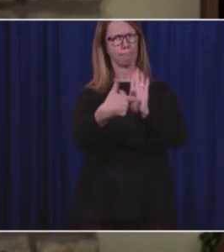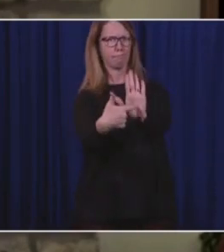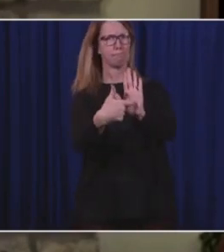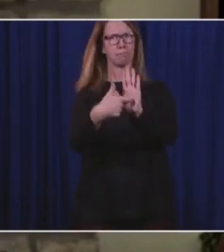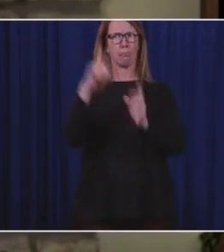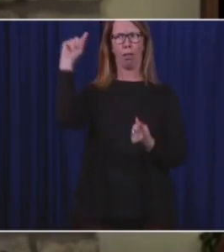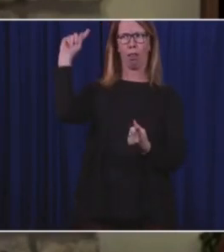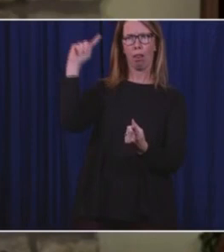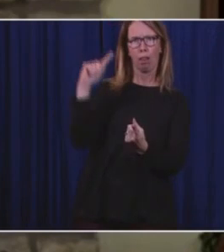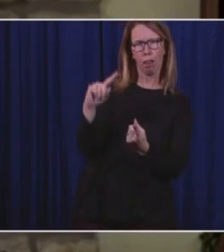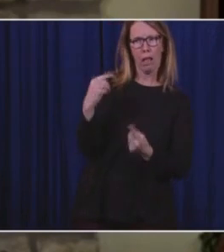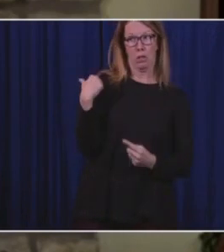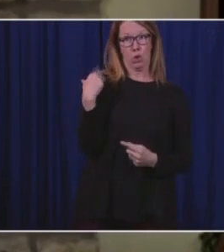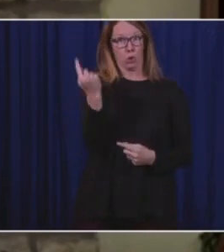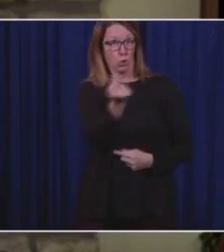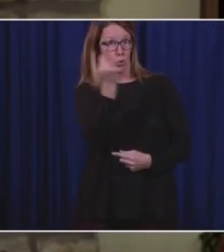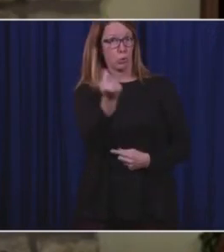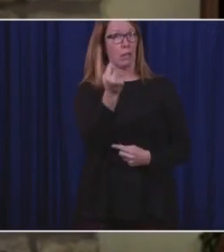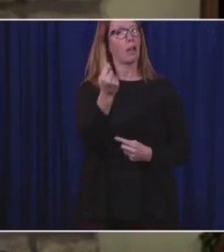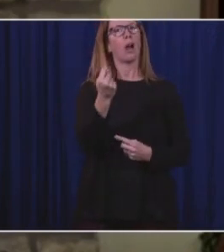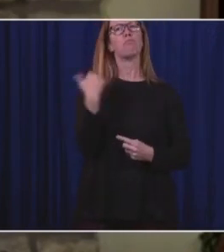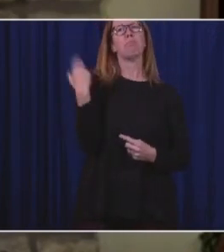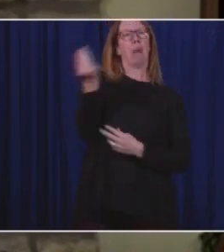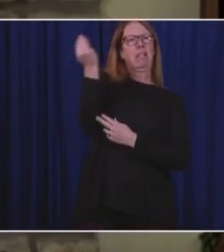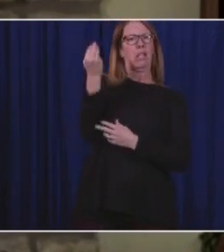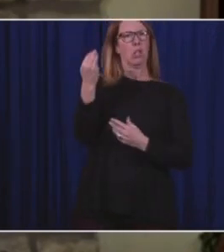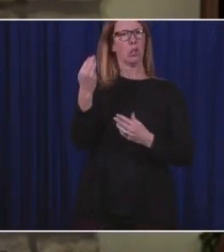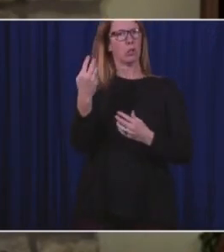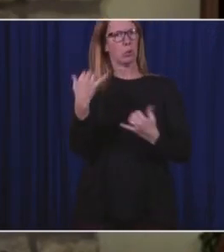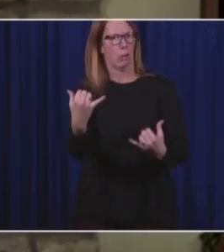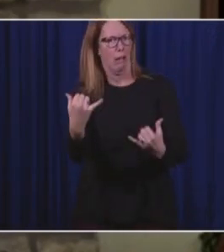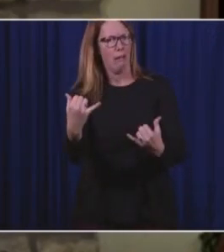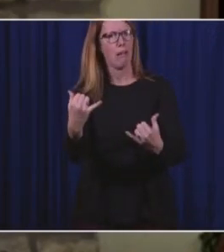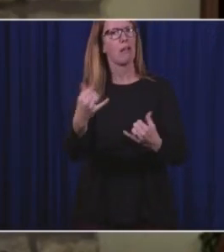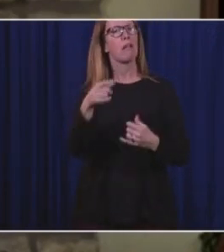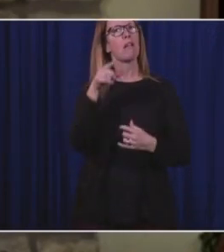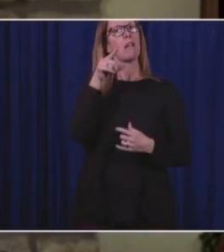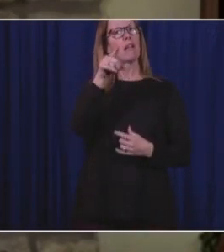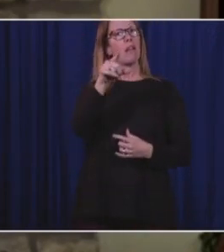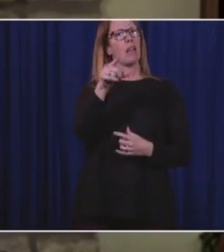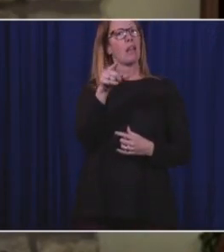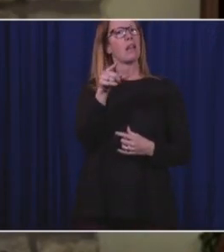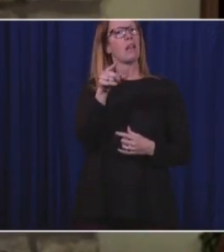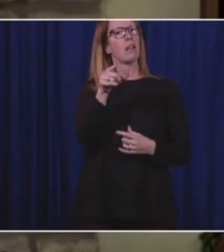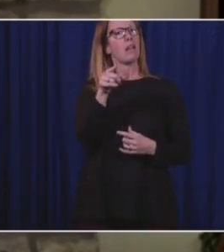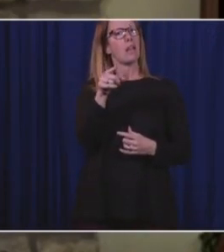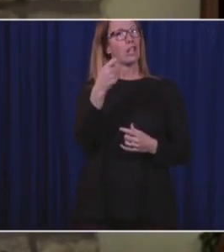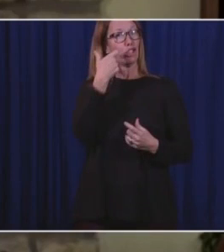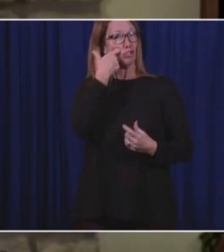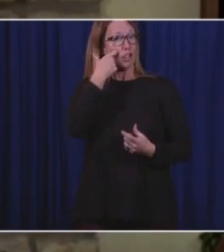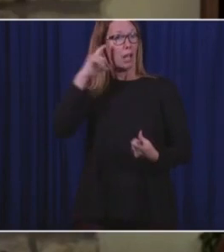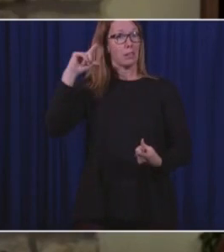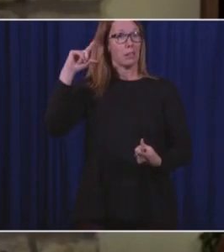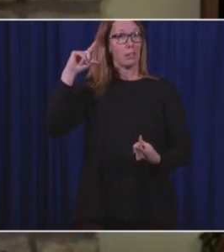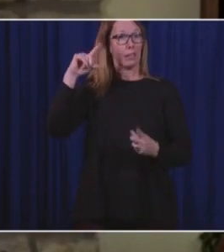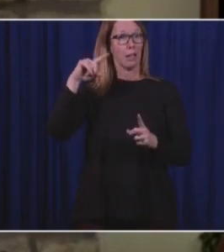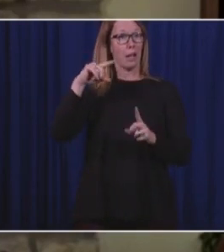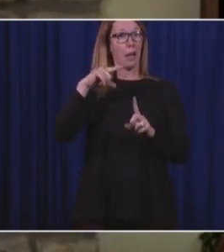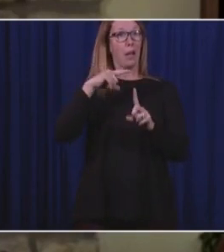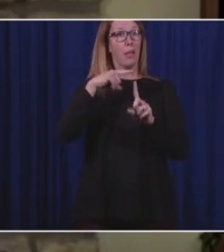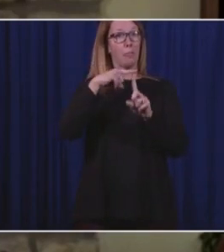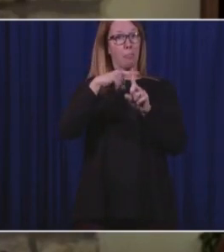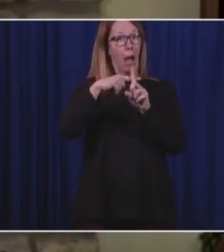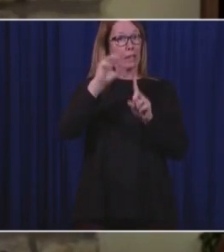again, almost today. Positivity just had its first slight tick downward, first one since